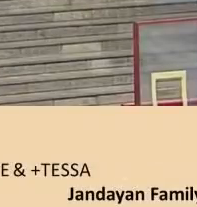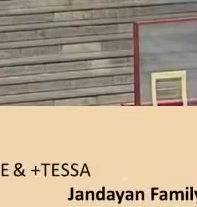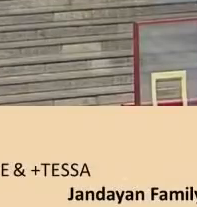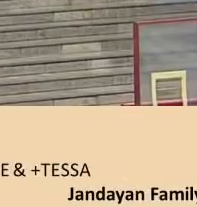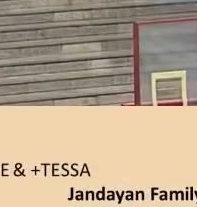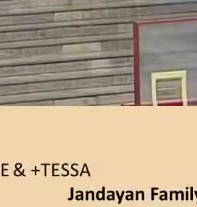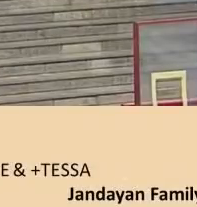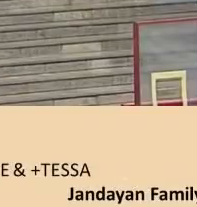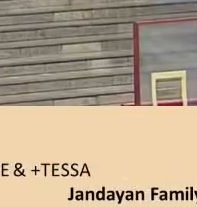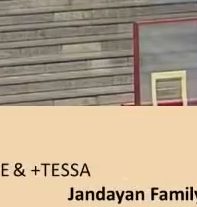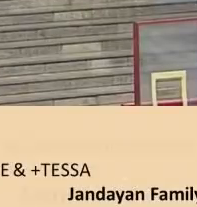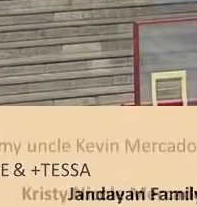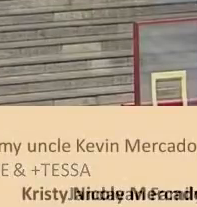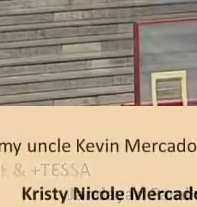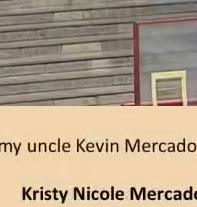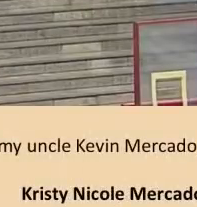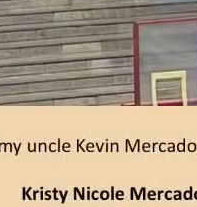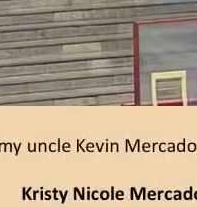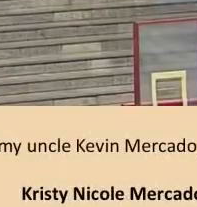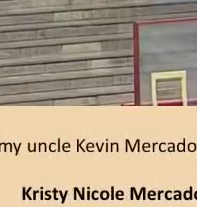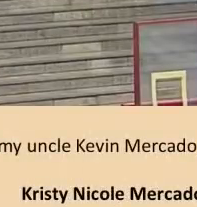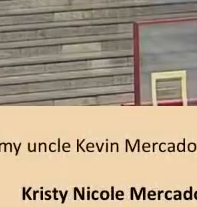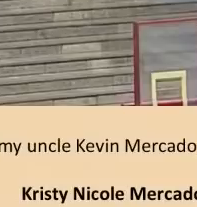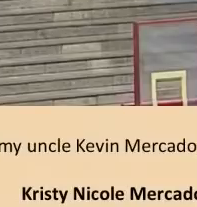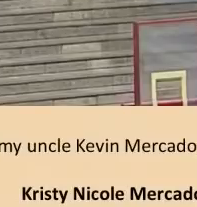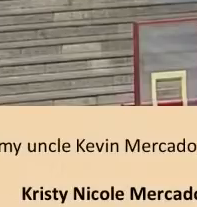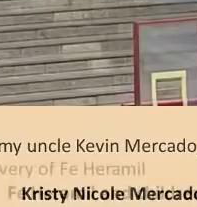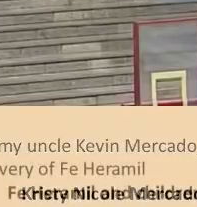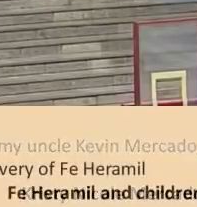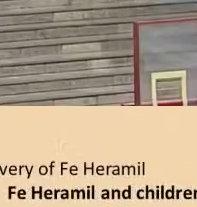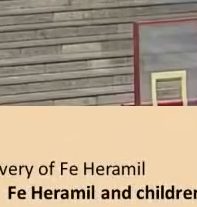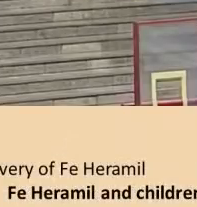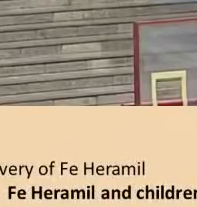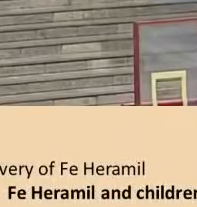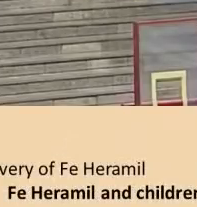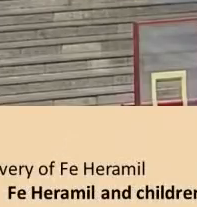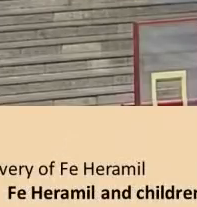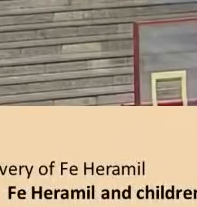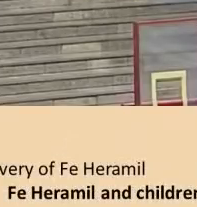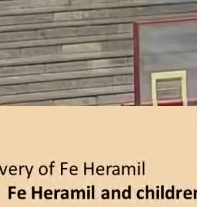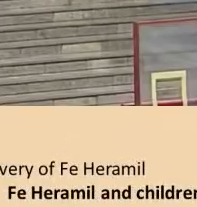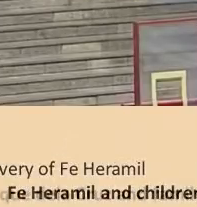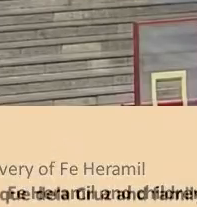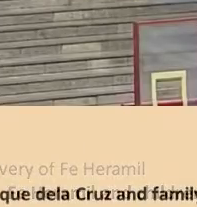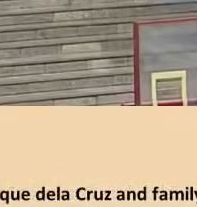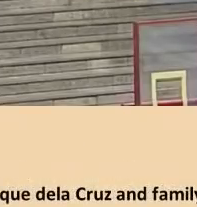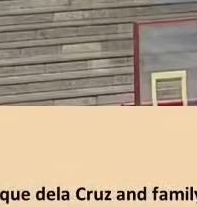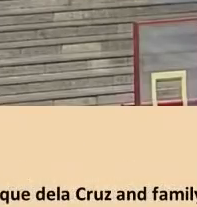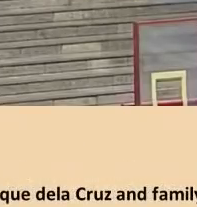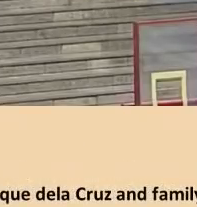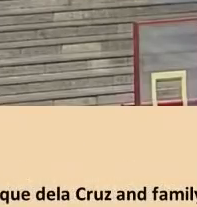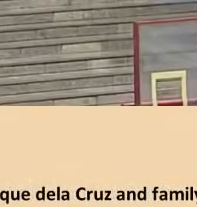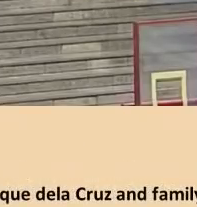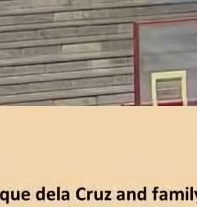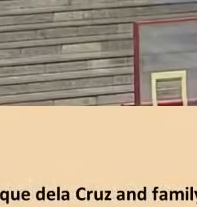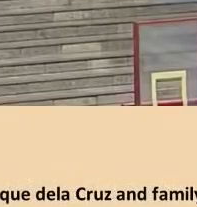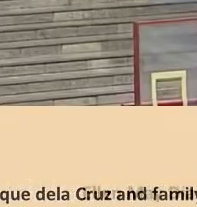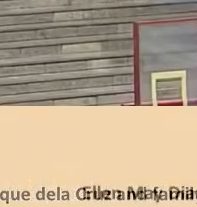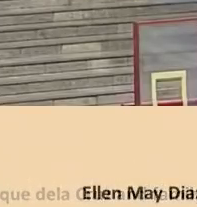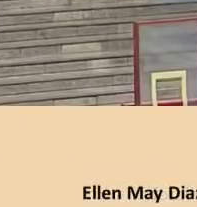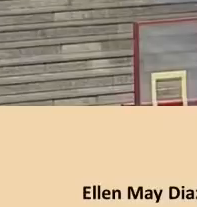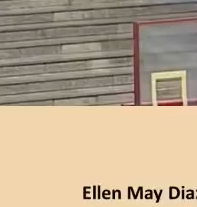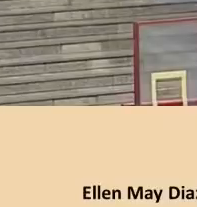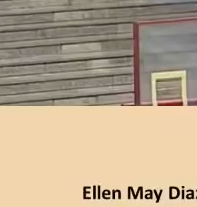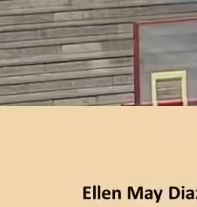this crisis and lead us to conversion and holiness. Grant all this through our Lord Jesus Christ, your Son,